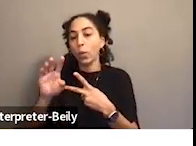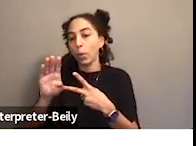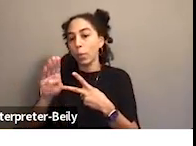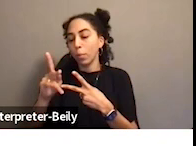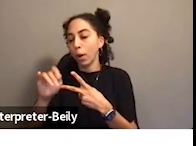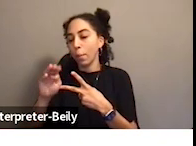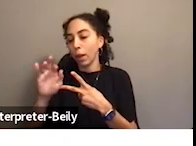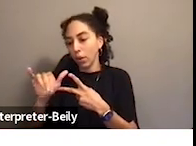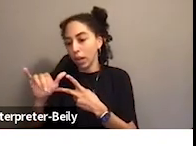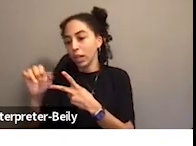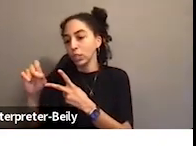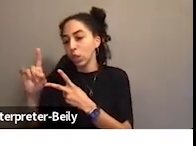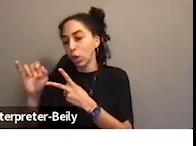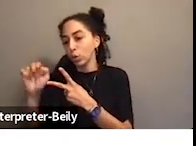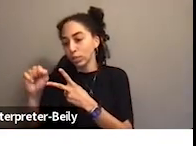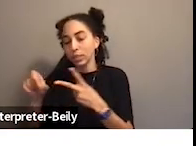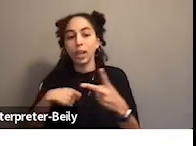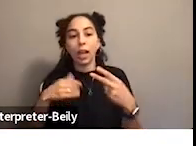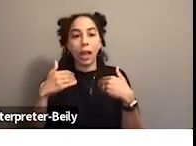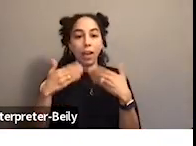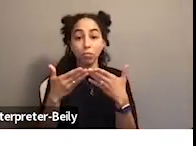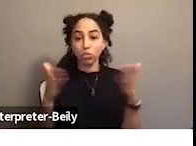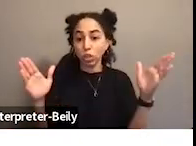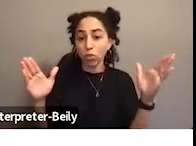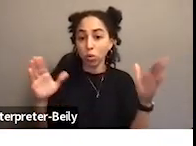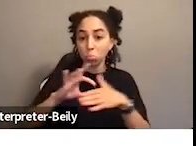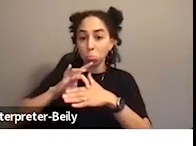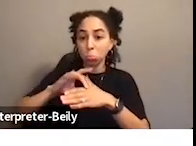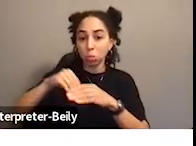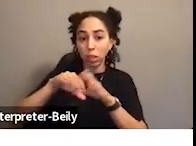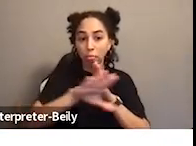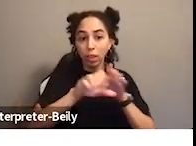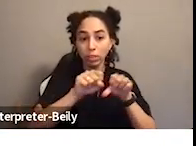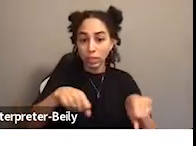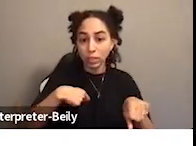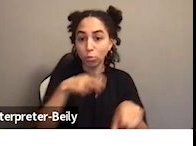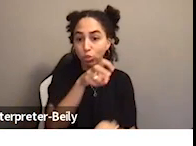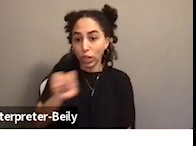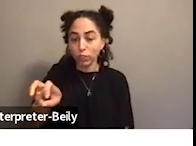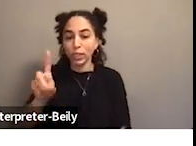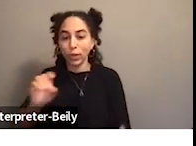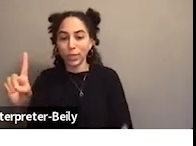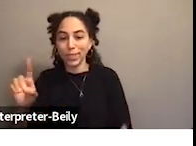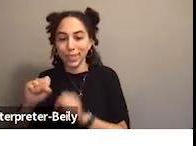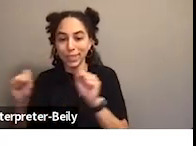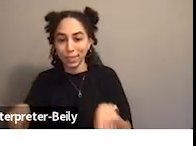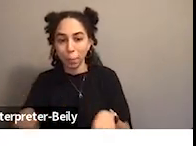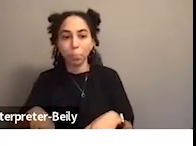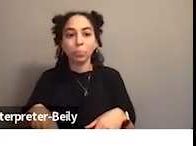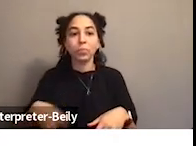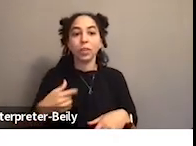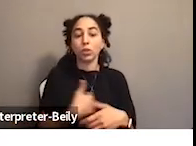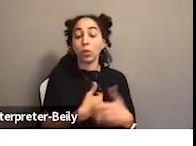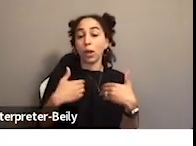that they have the general content within their system that transfers to the DODD system. So we